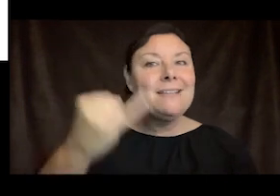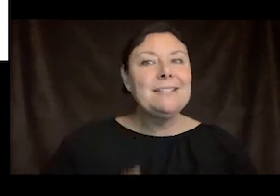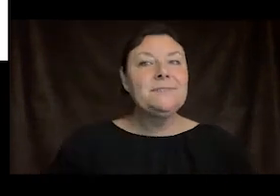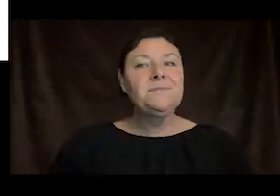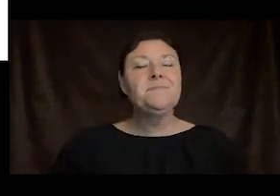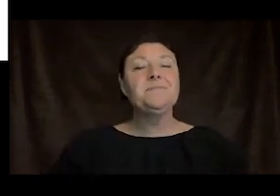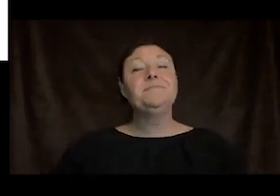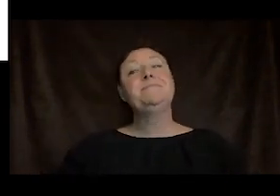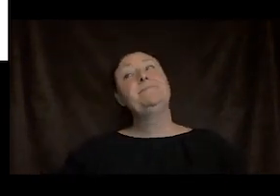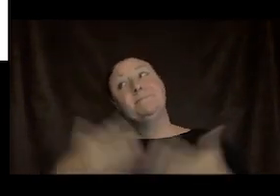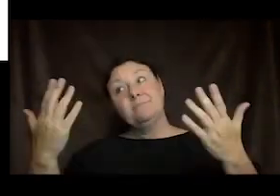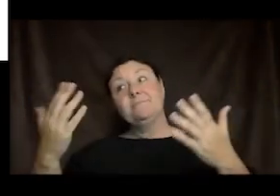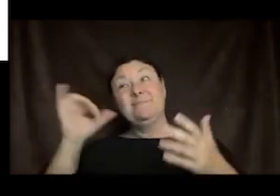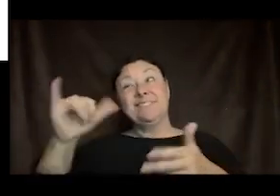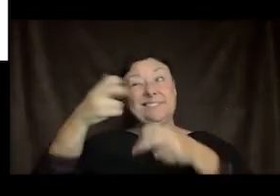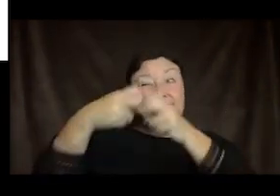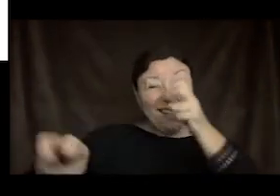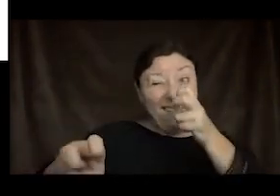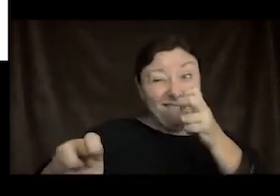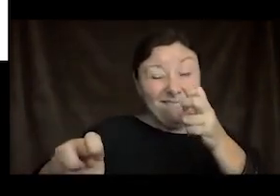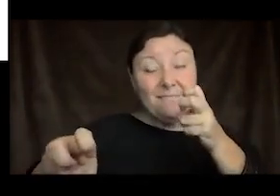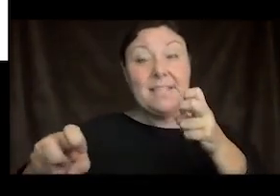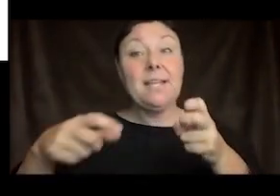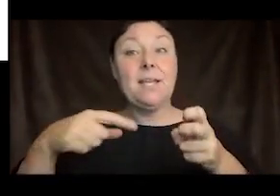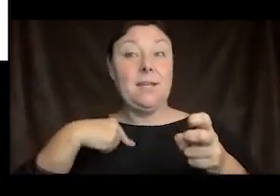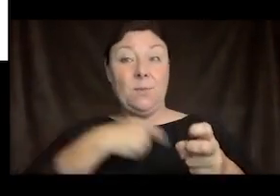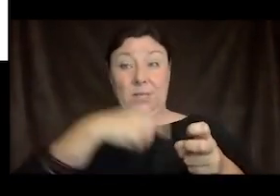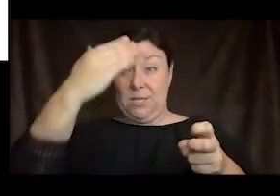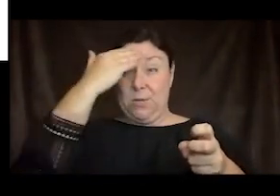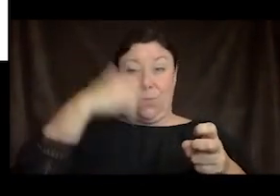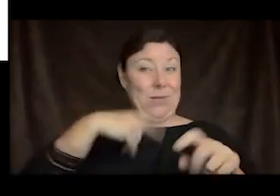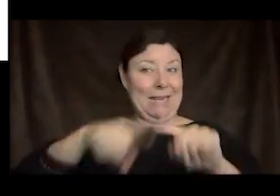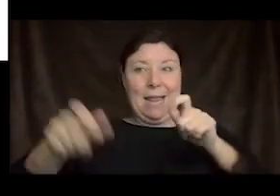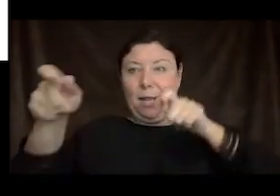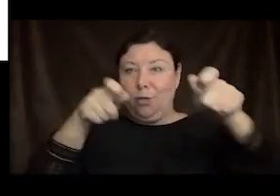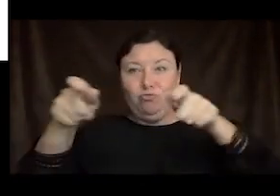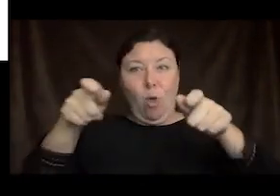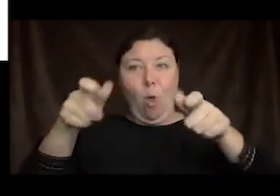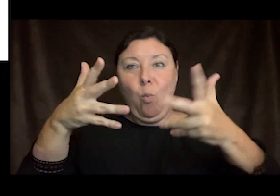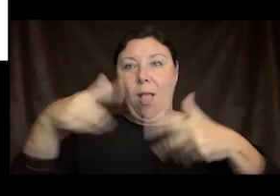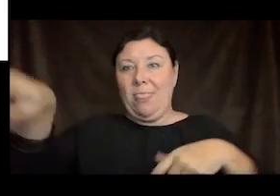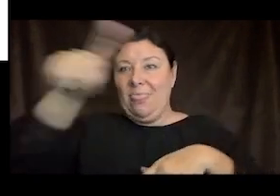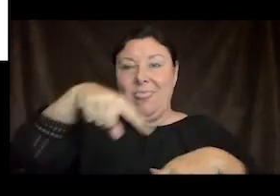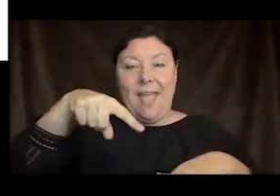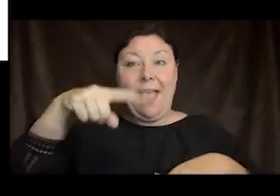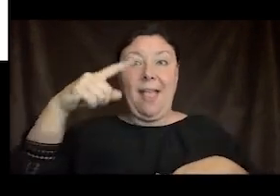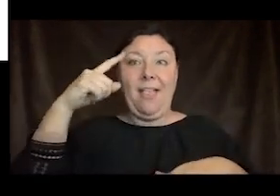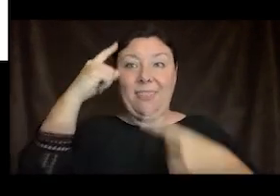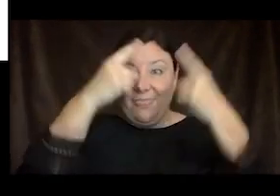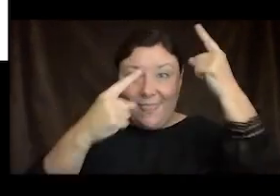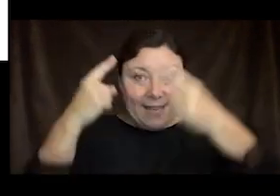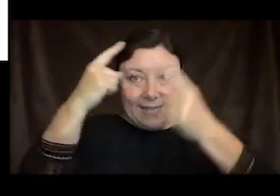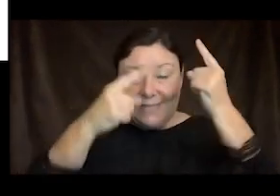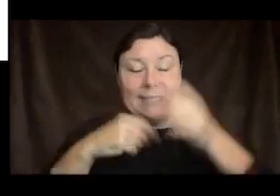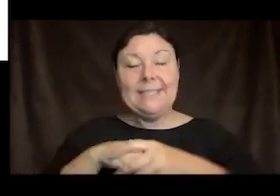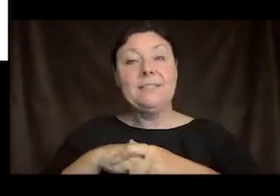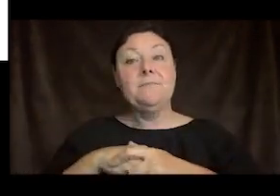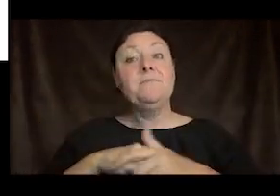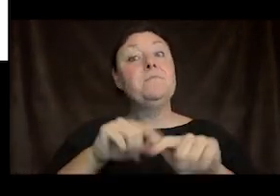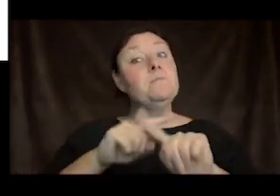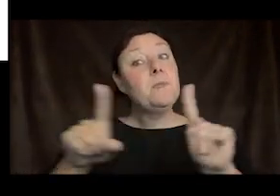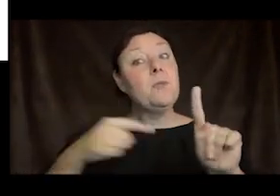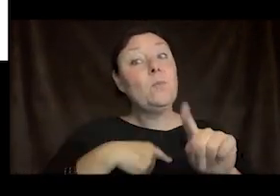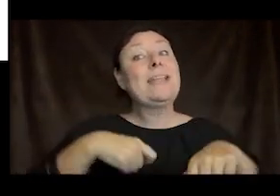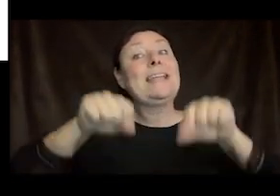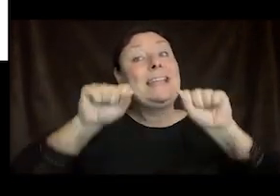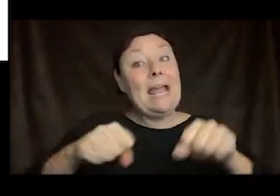a tough one because we know that we can't control what anybody walks away thinking. What we can be sure